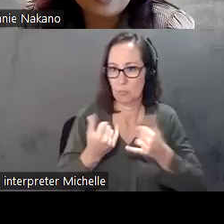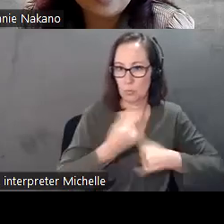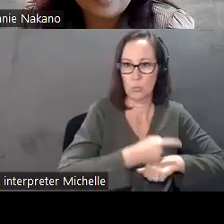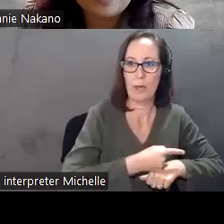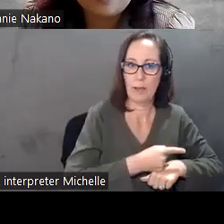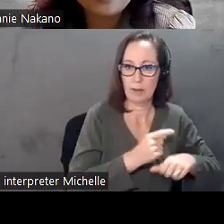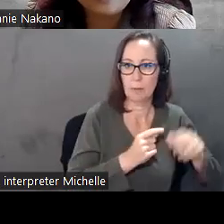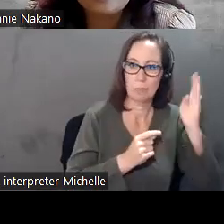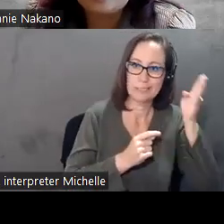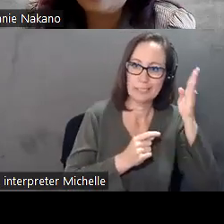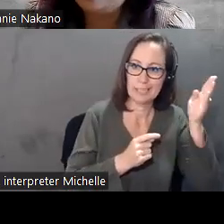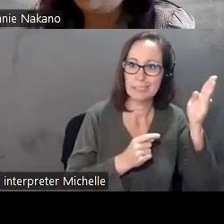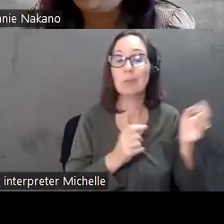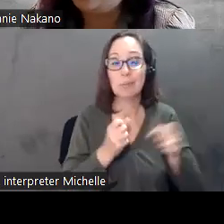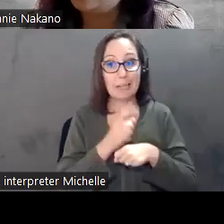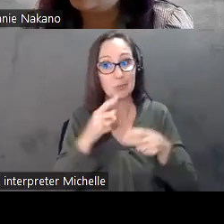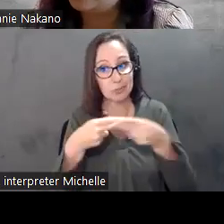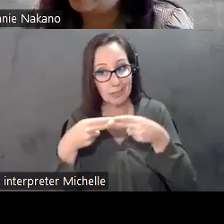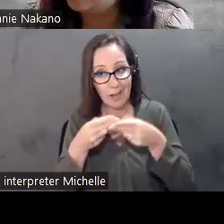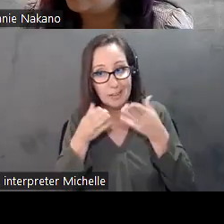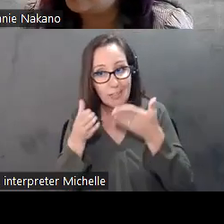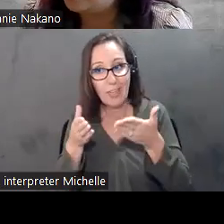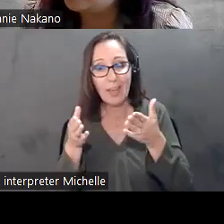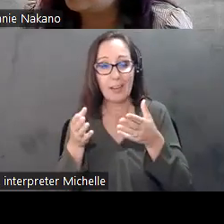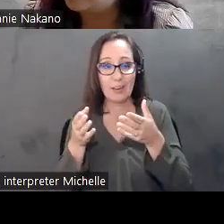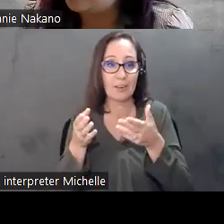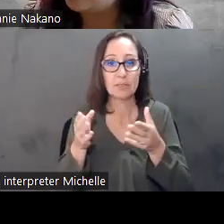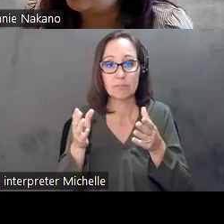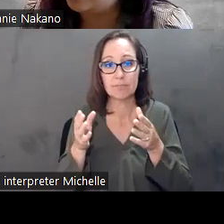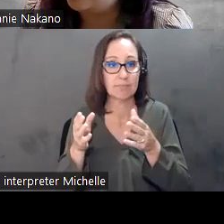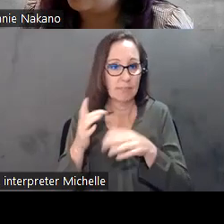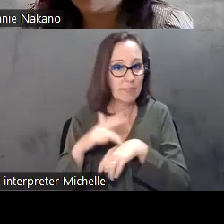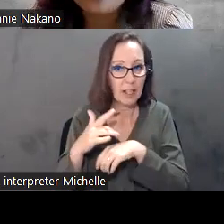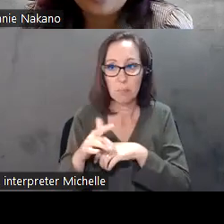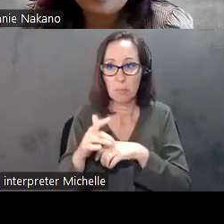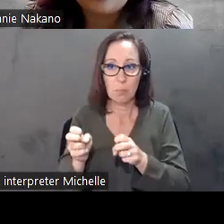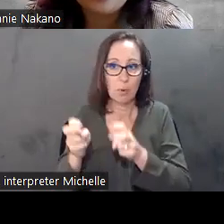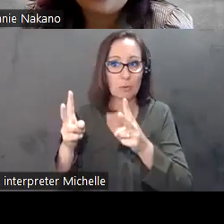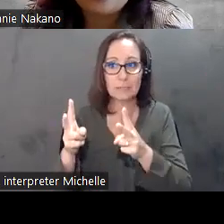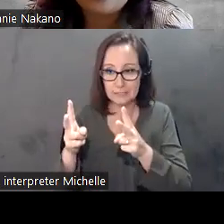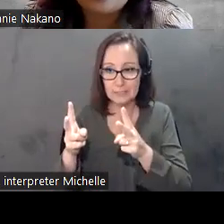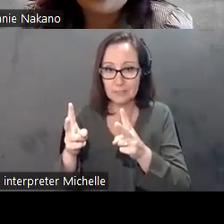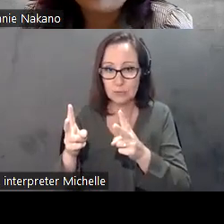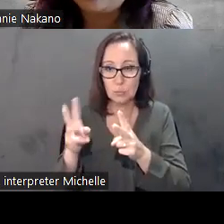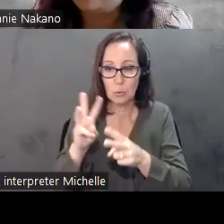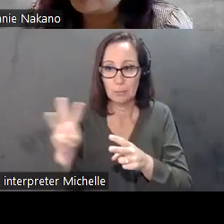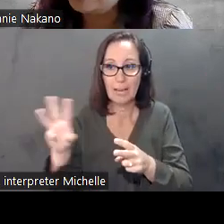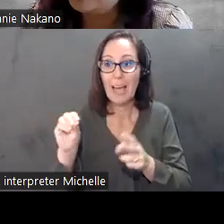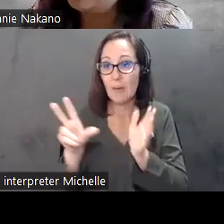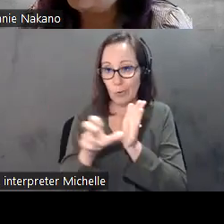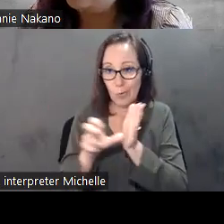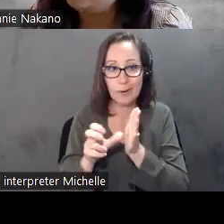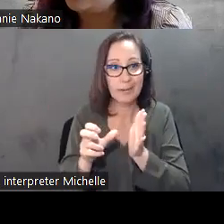all of the slides that were presented today, we'll put it all together and make sure that that's posted up on our website. And also there will be a recording of today's